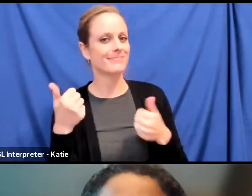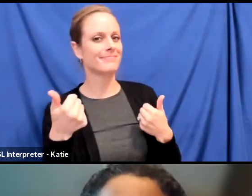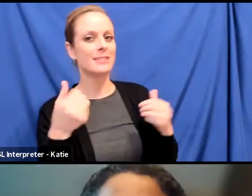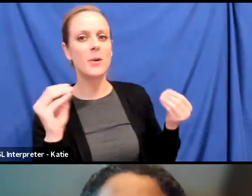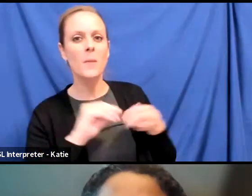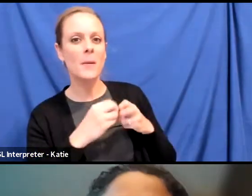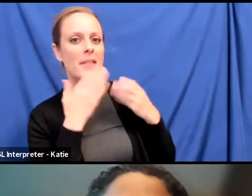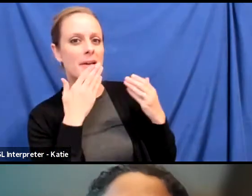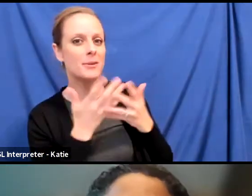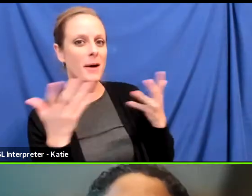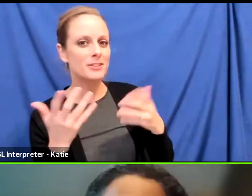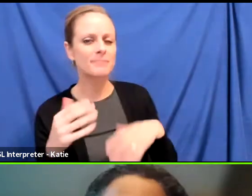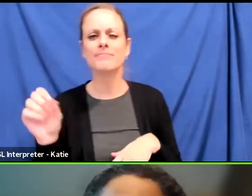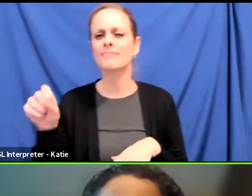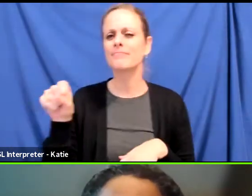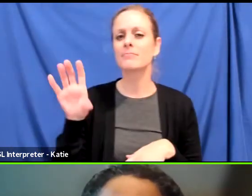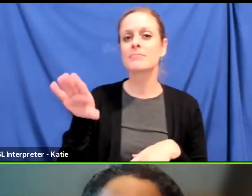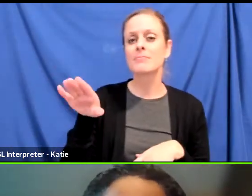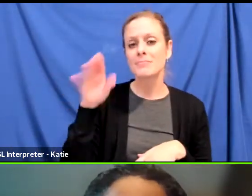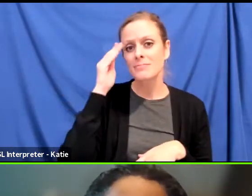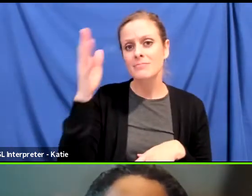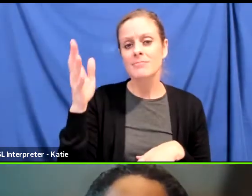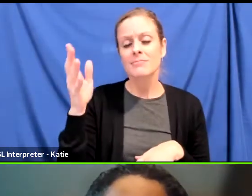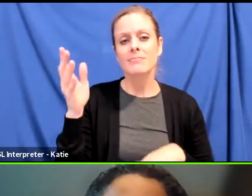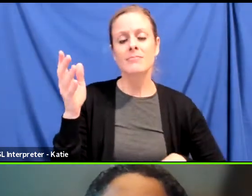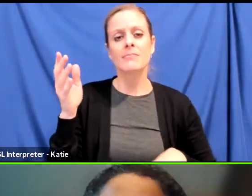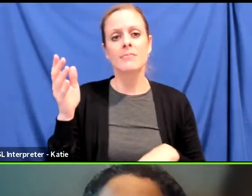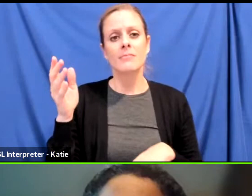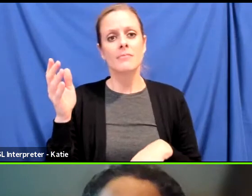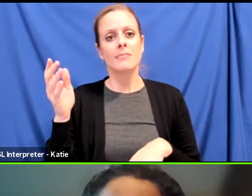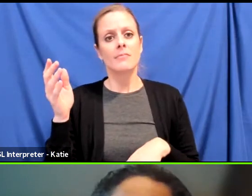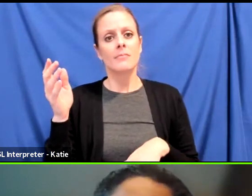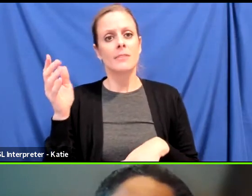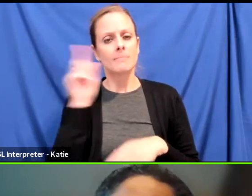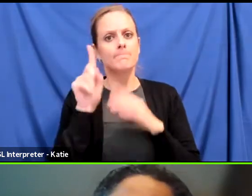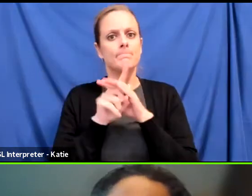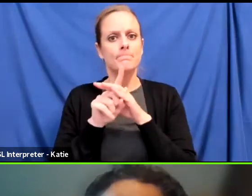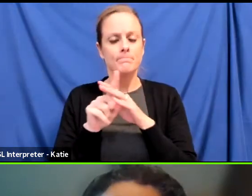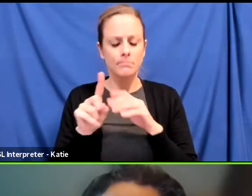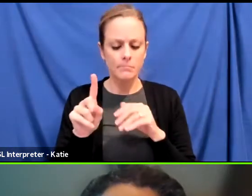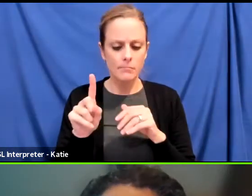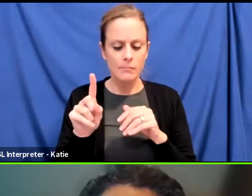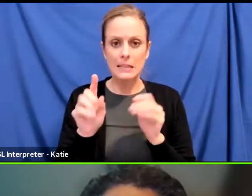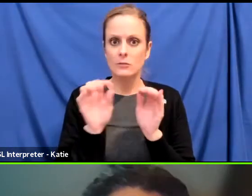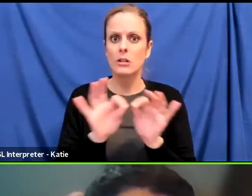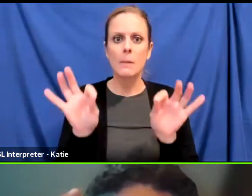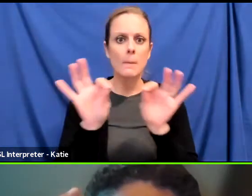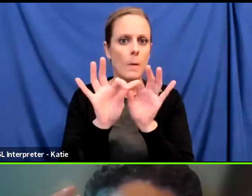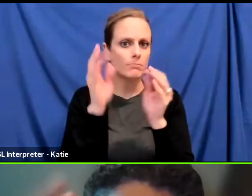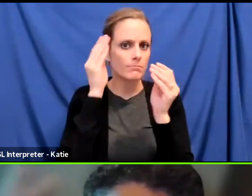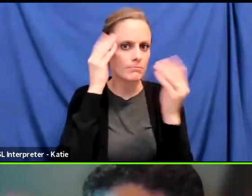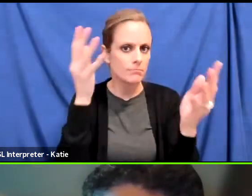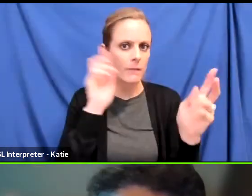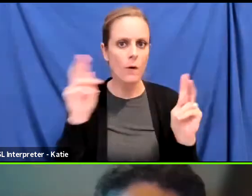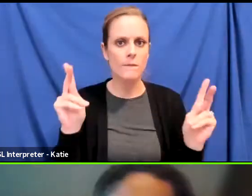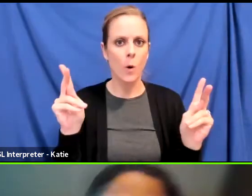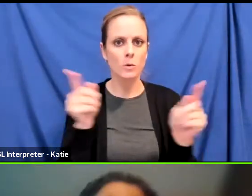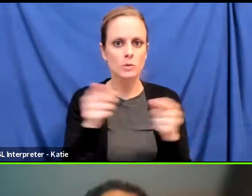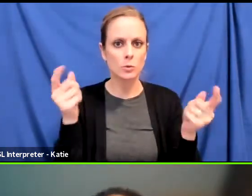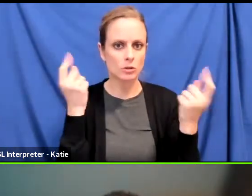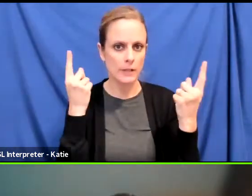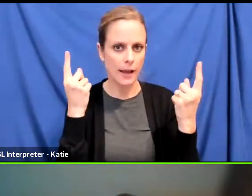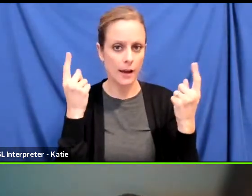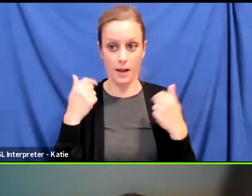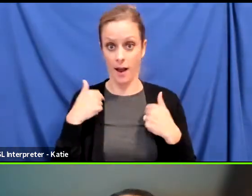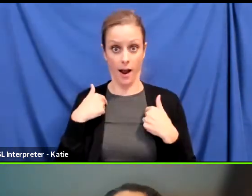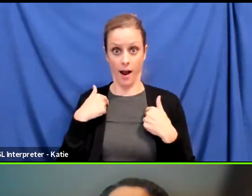so much. Yeah, and actually that I do have one thing to say that I think is really important for folks to understand, which I didn't